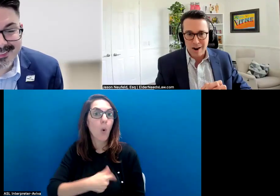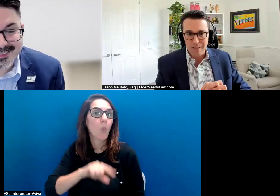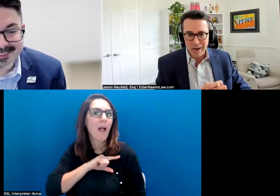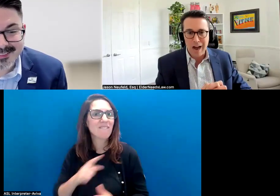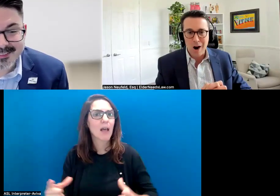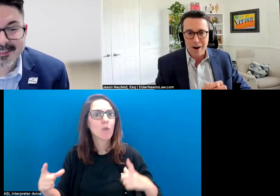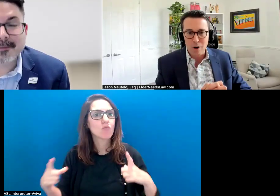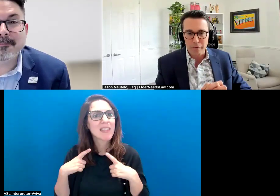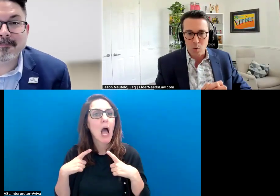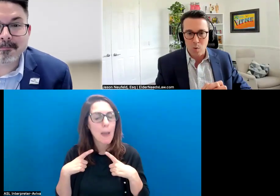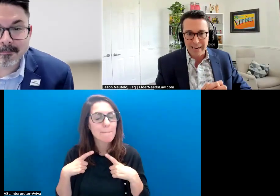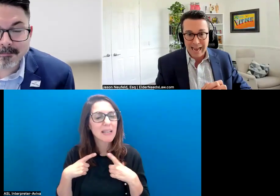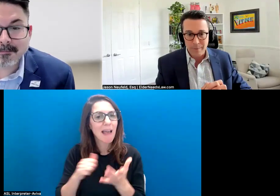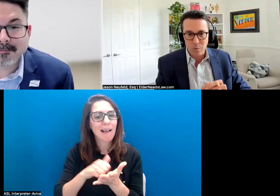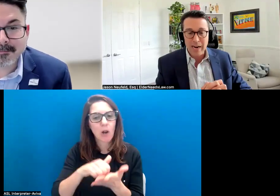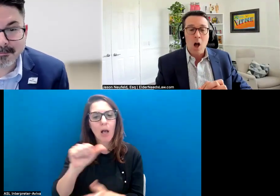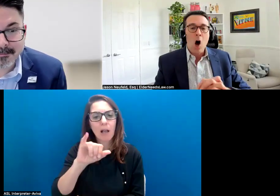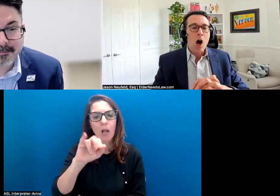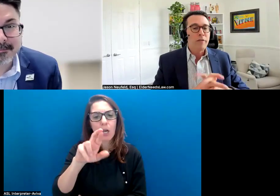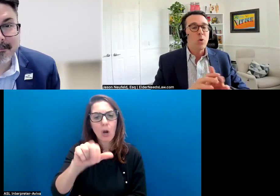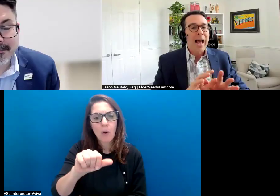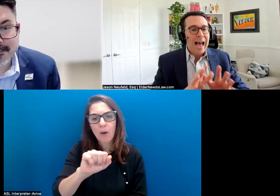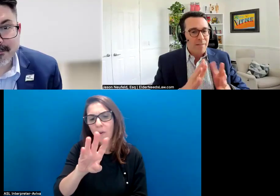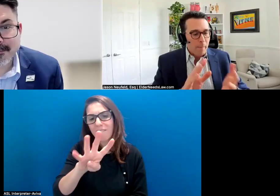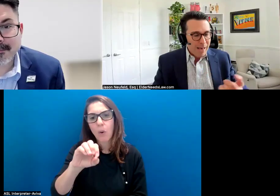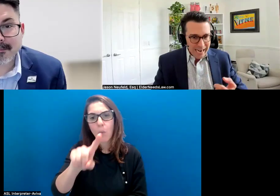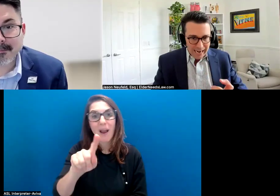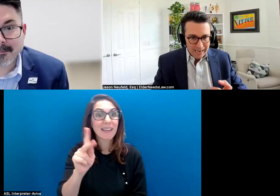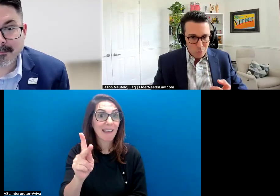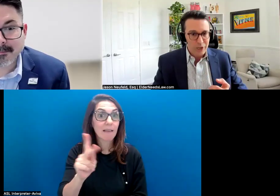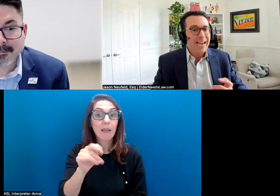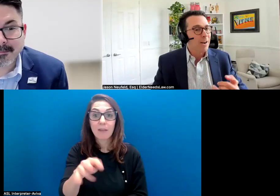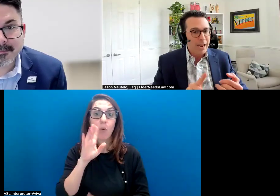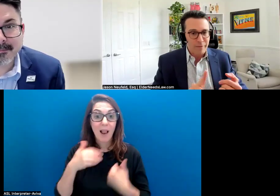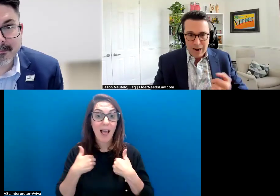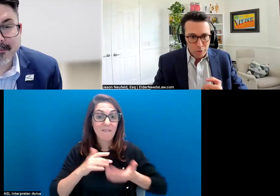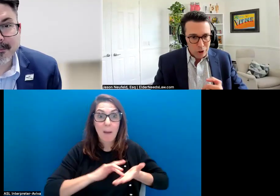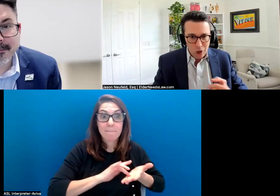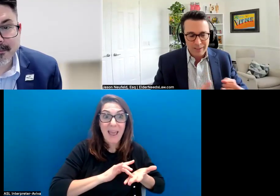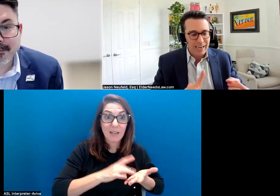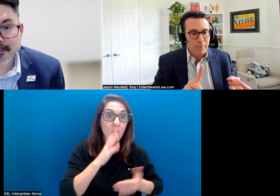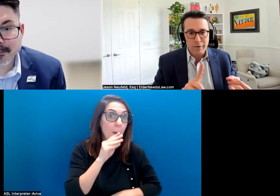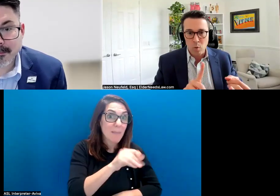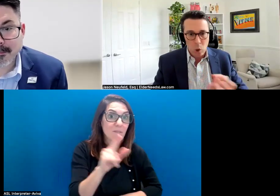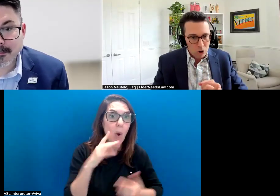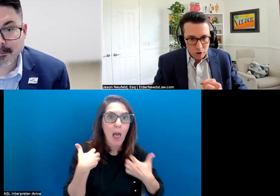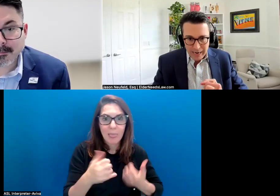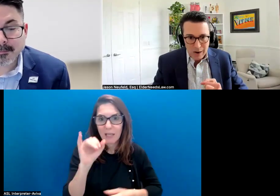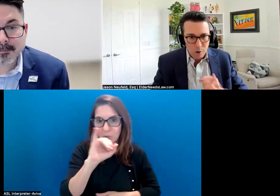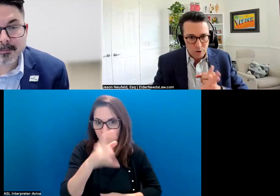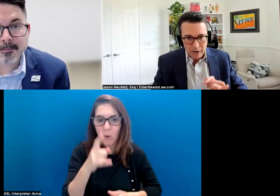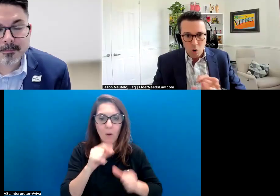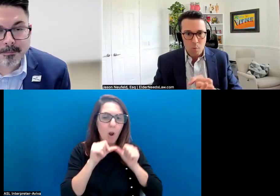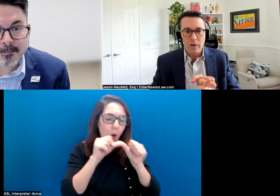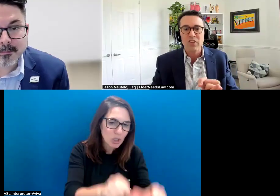retirement account, like an IRA or a 401k, right? If you have Medicaid, which again can pay for health insurance, it can pay for long-term